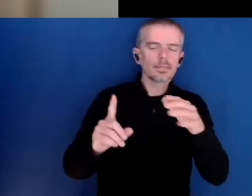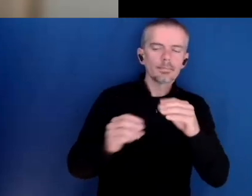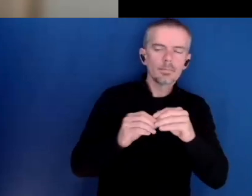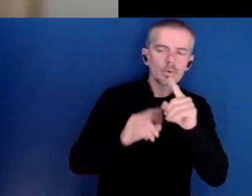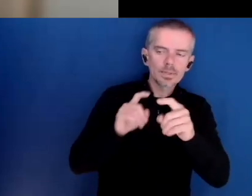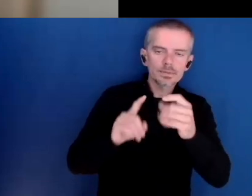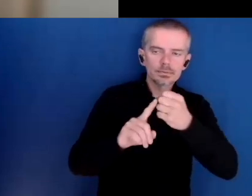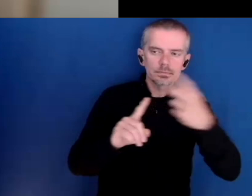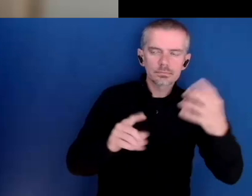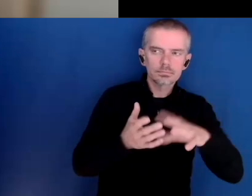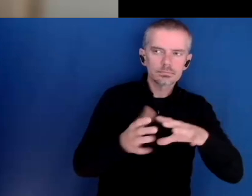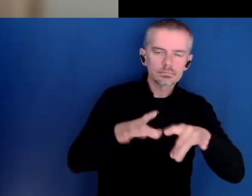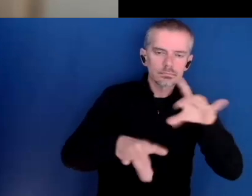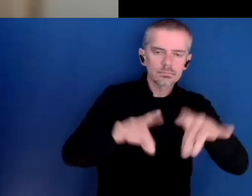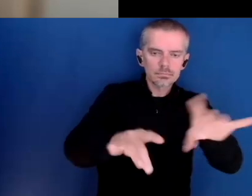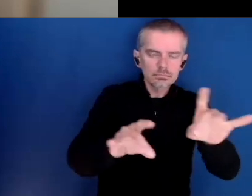discussion.